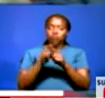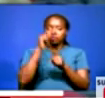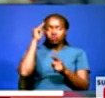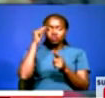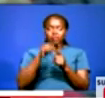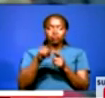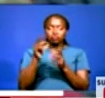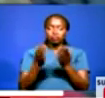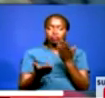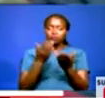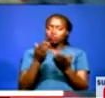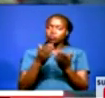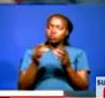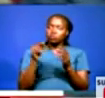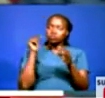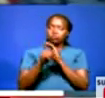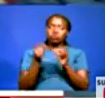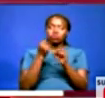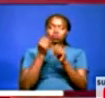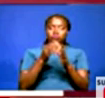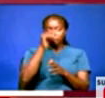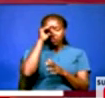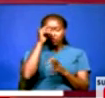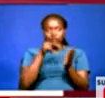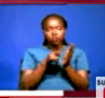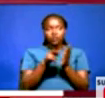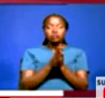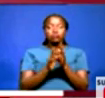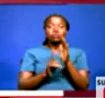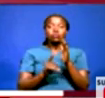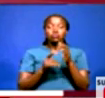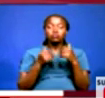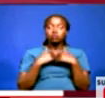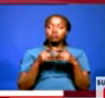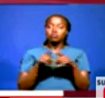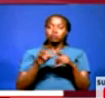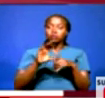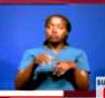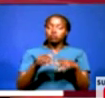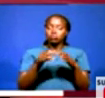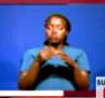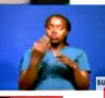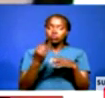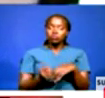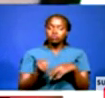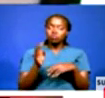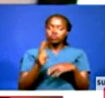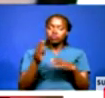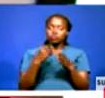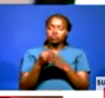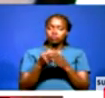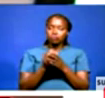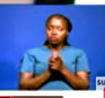clearing ghost workers for the government's payroll, a menace that has seen counties pay 35 billion shillings to